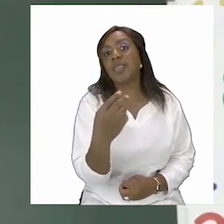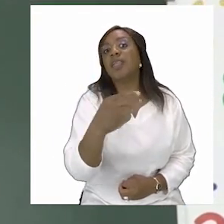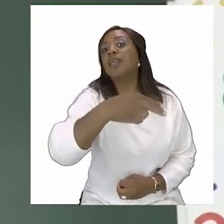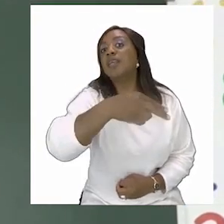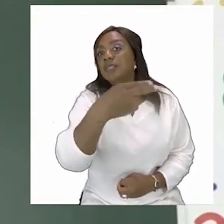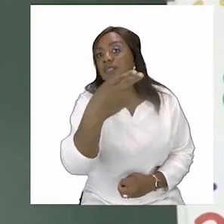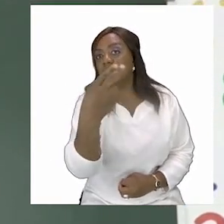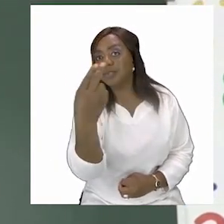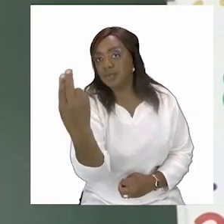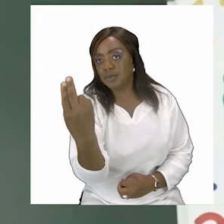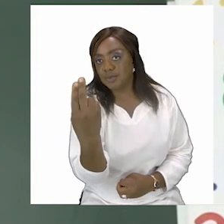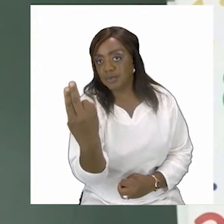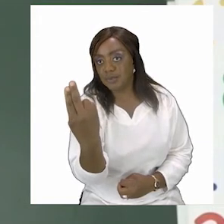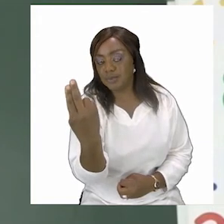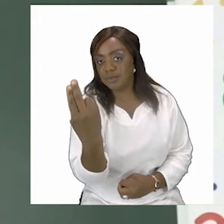Tuesday,